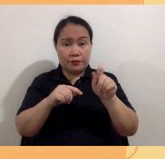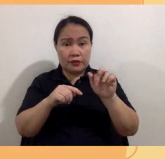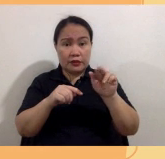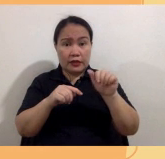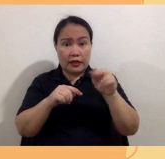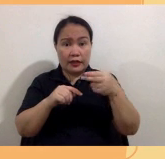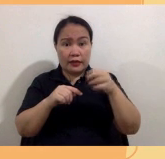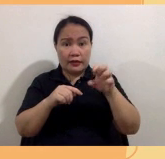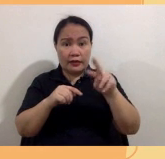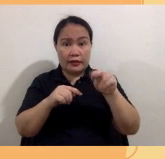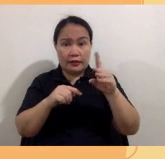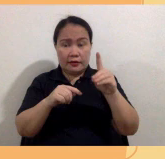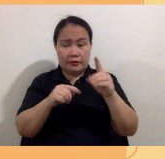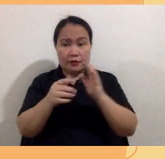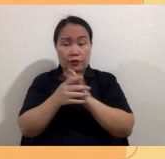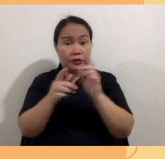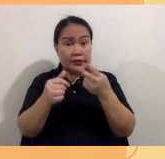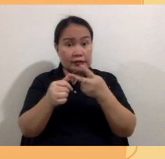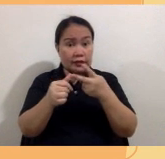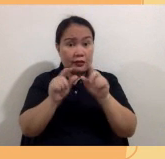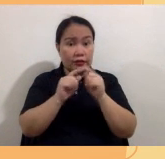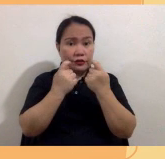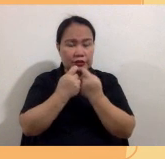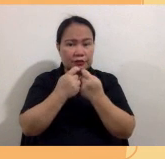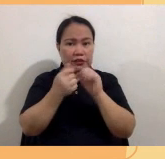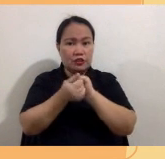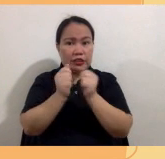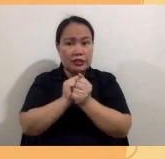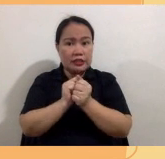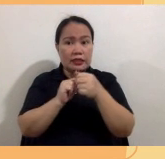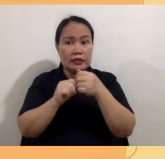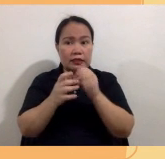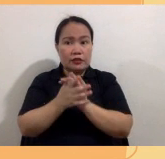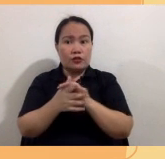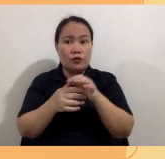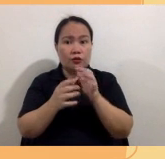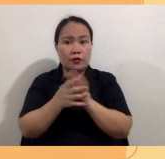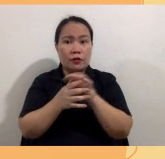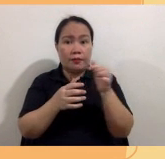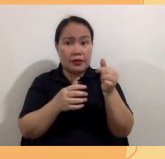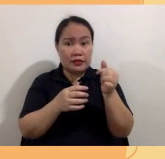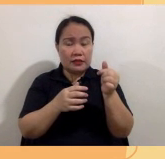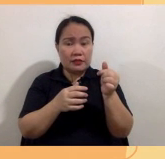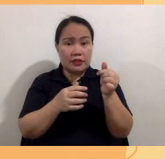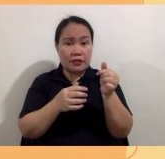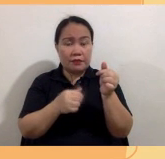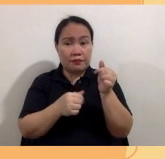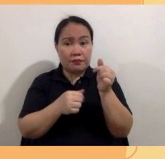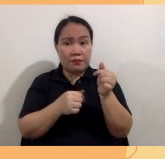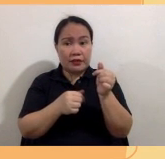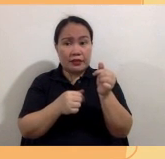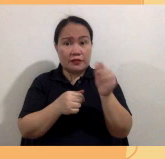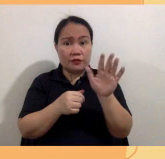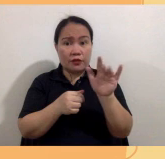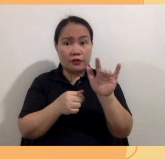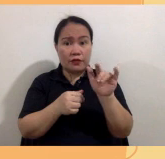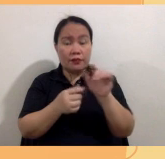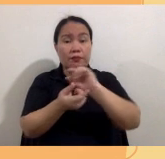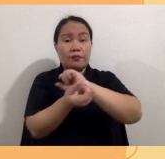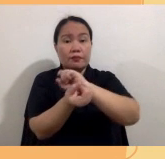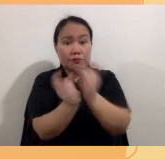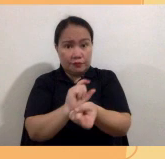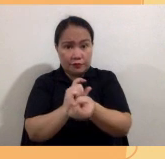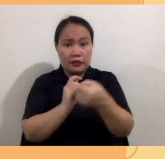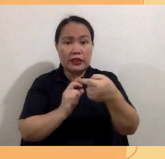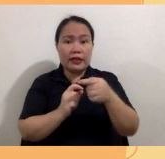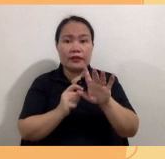So, ito, since positive siya, ang mangyayari, we will have 9x squared. Ito, yung positive 25 mo, ito